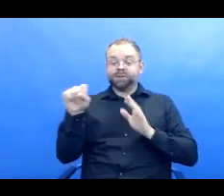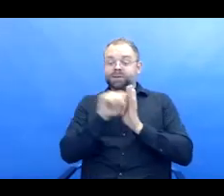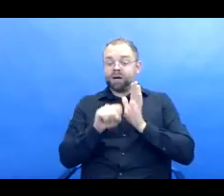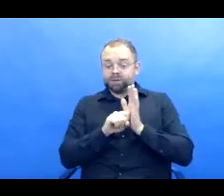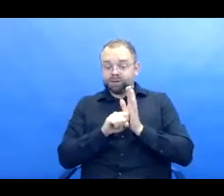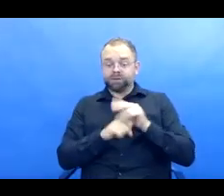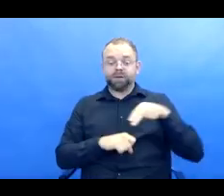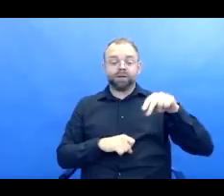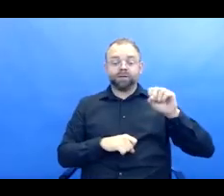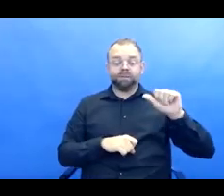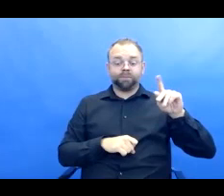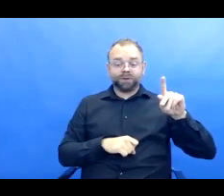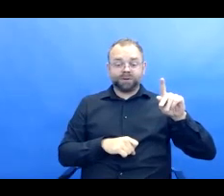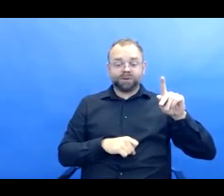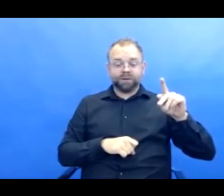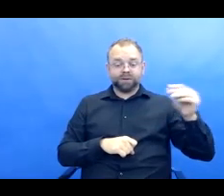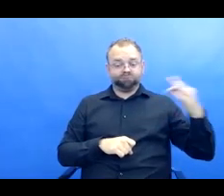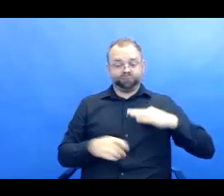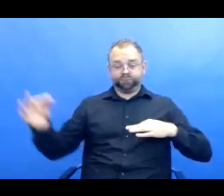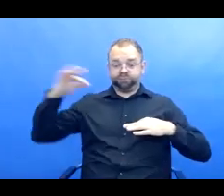different shades. Next slide, please.